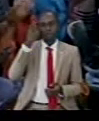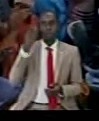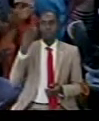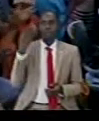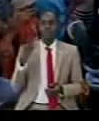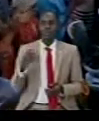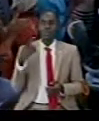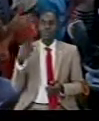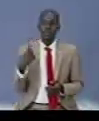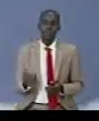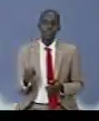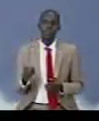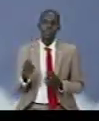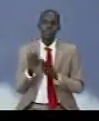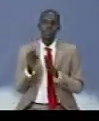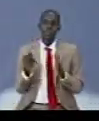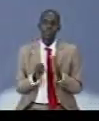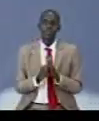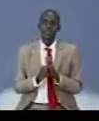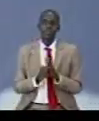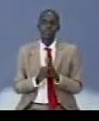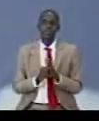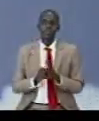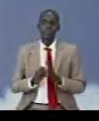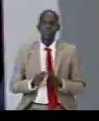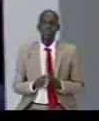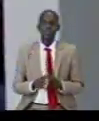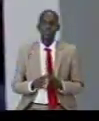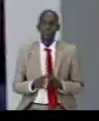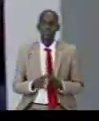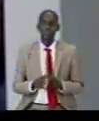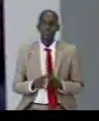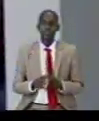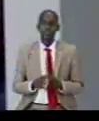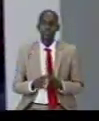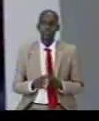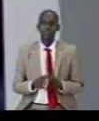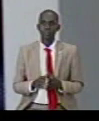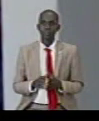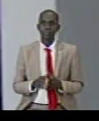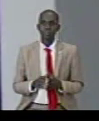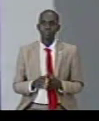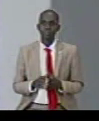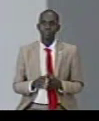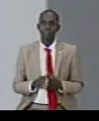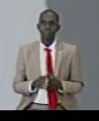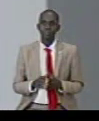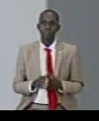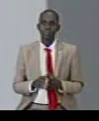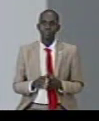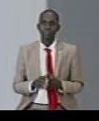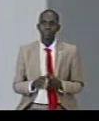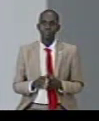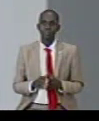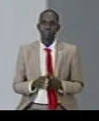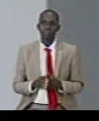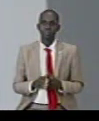Praise the Lord. Dr. Mimiko has decided to visit